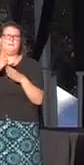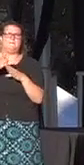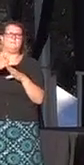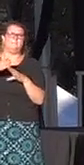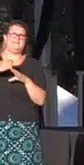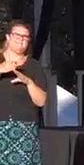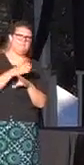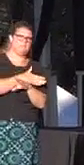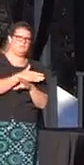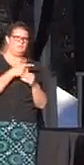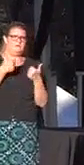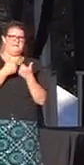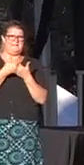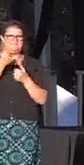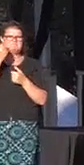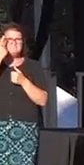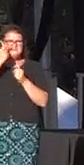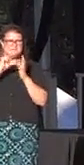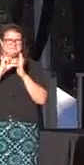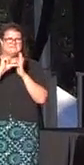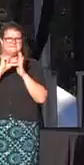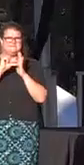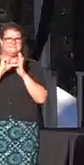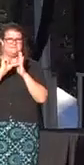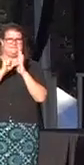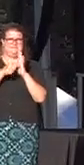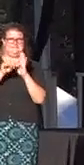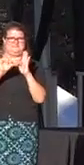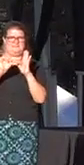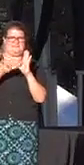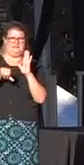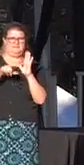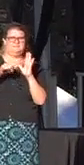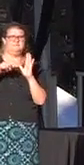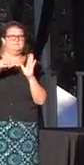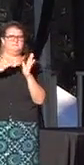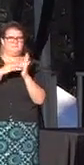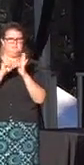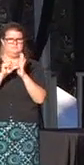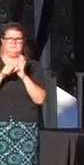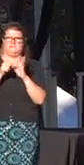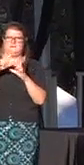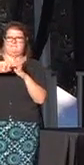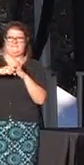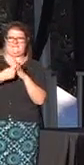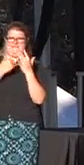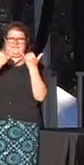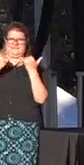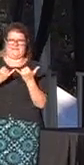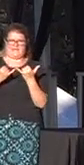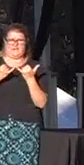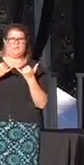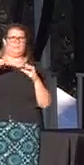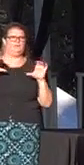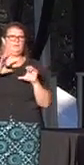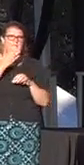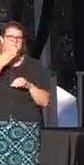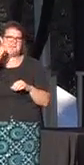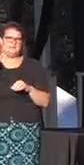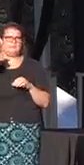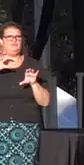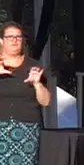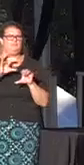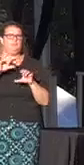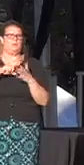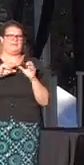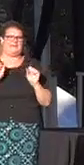game. I'd like to repeat that pledge back to you tonight. I quote, "Beginning right now, we will do our part to promote the best